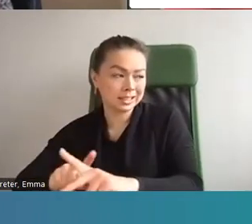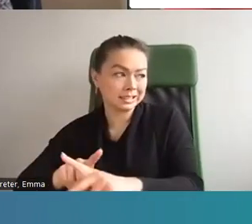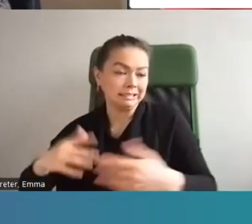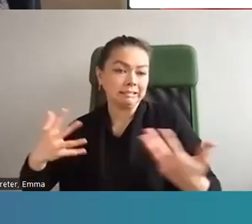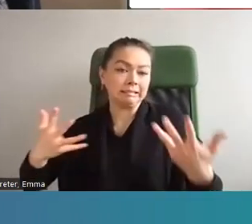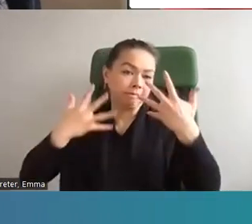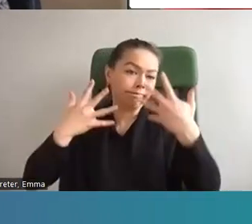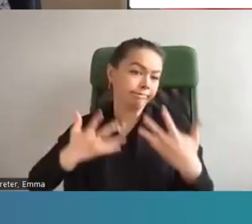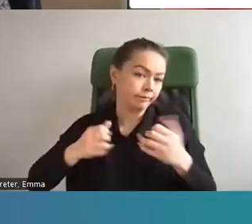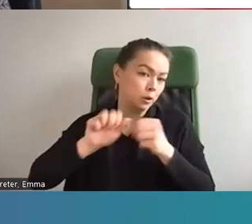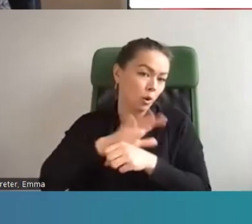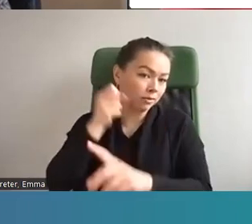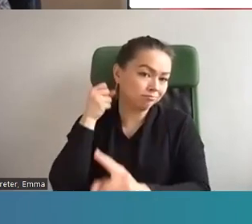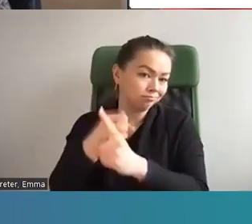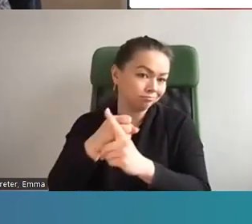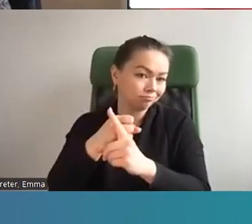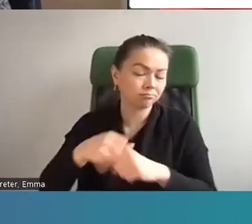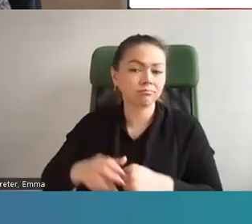And I also enjoy being